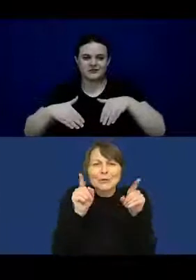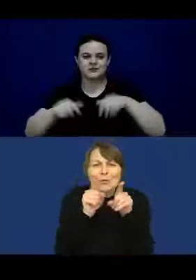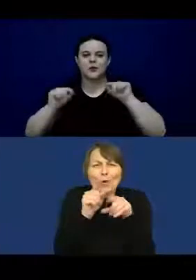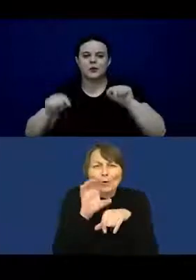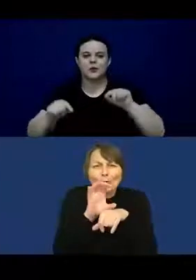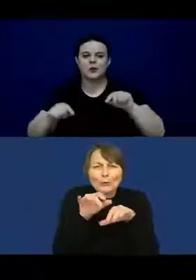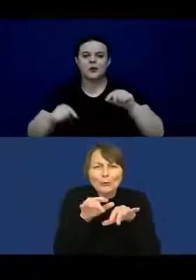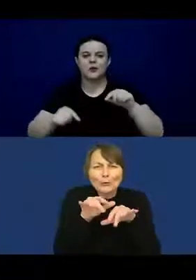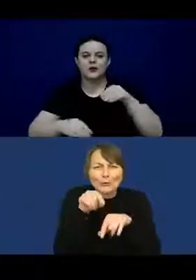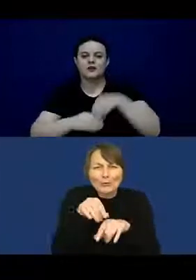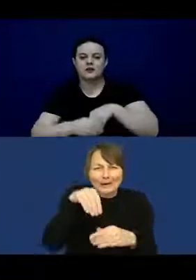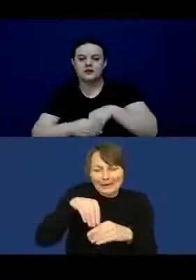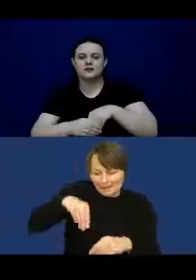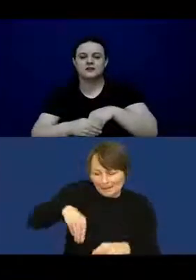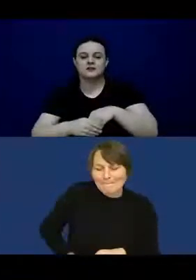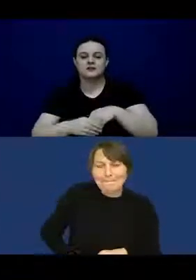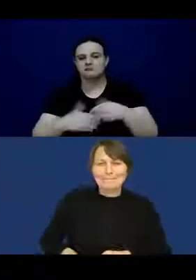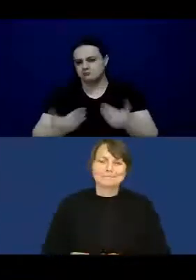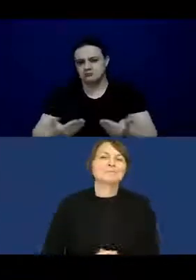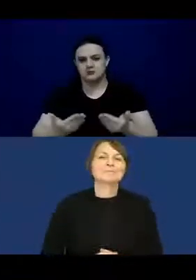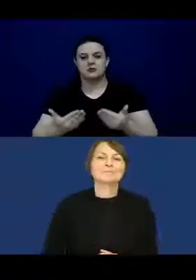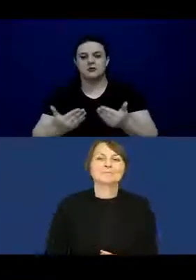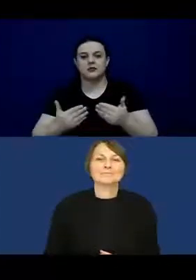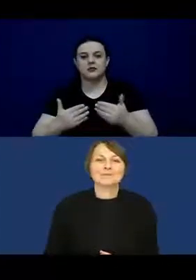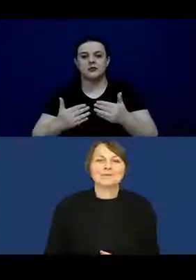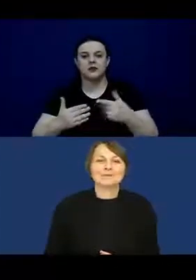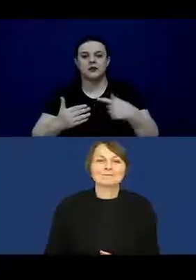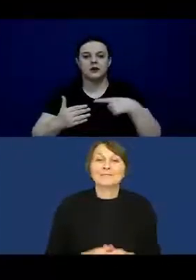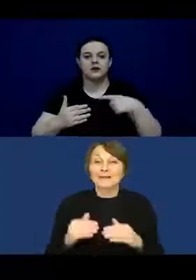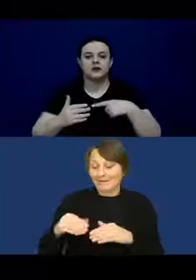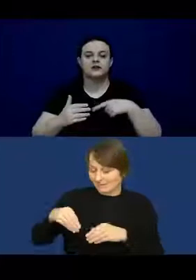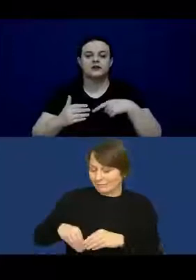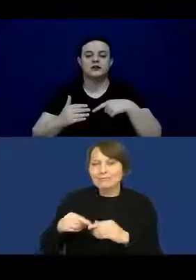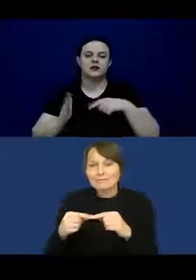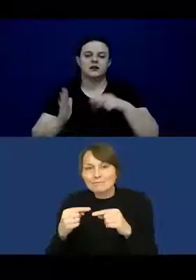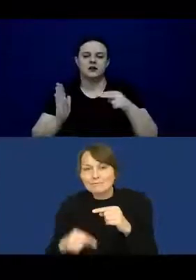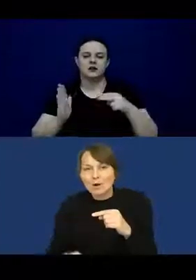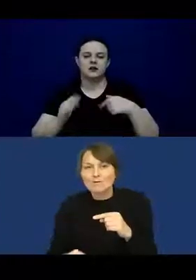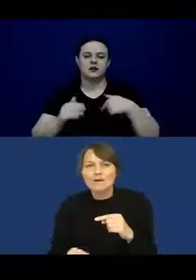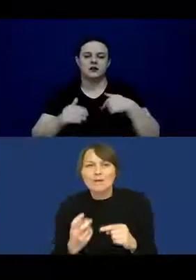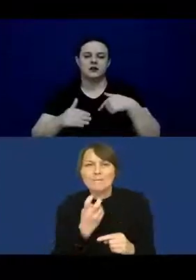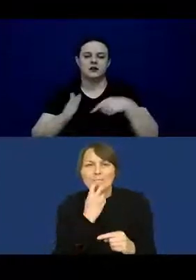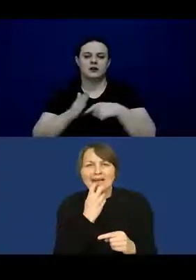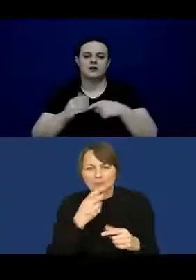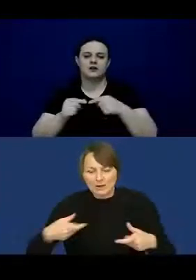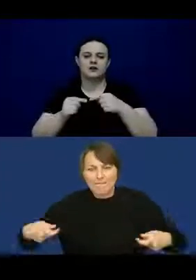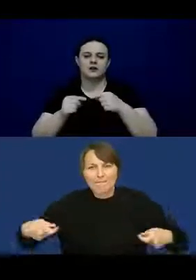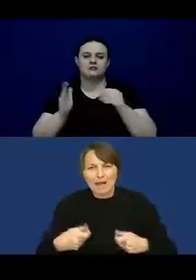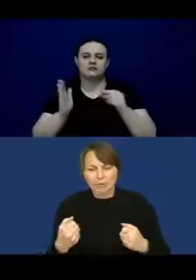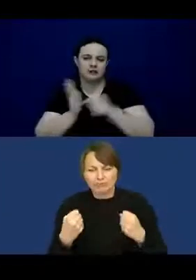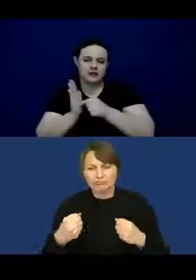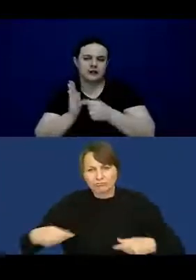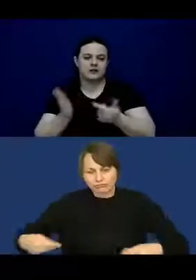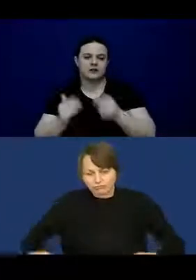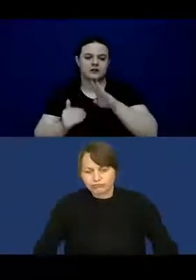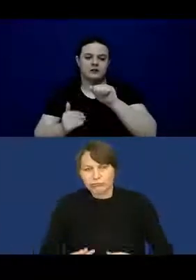contained inside the black pocket and hidden away. And below that is a battery that provides a power supply. Finally, towards the top